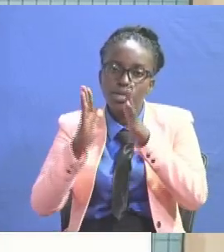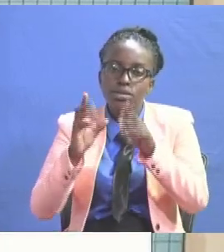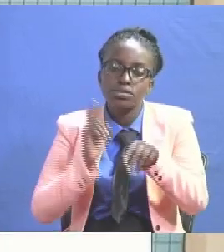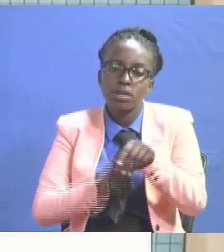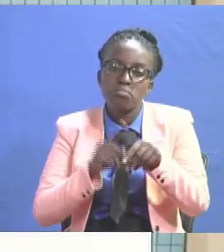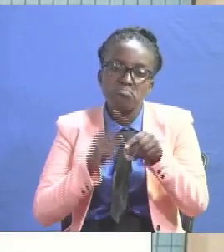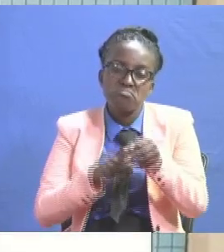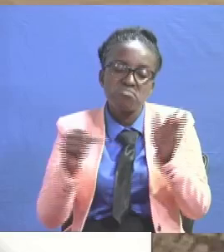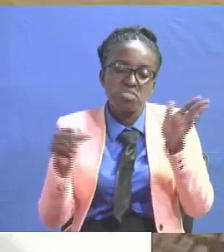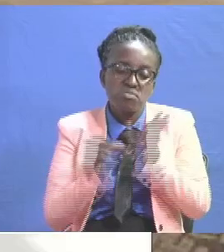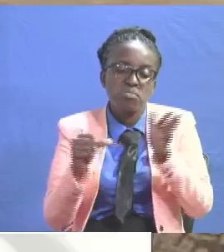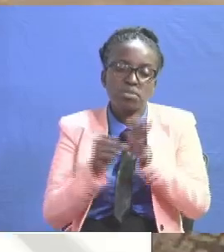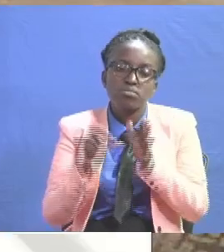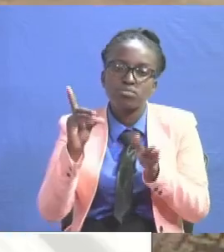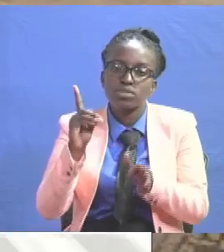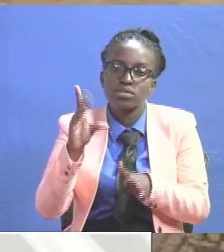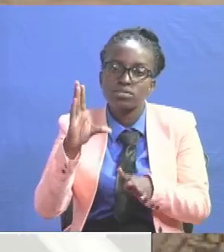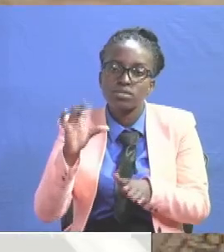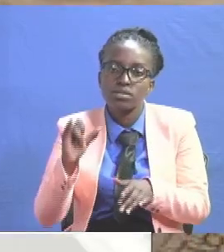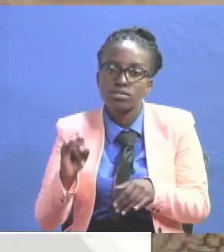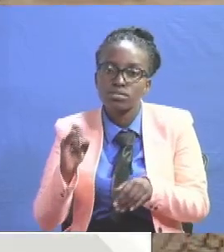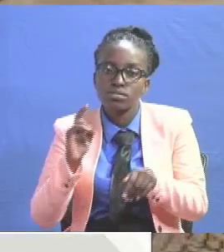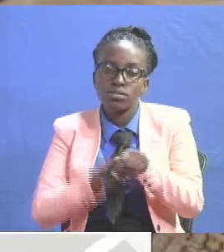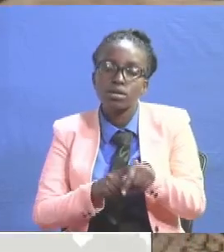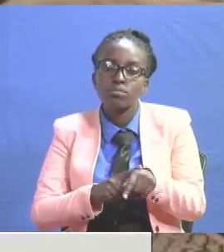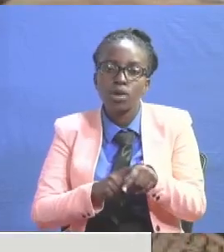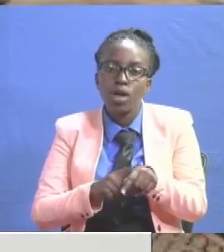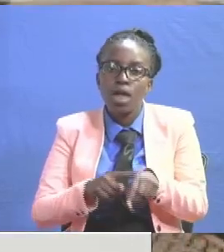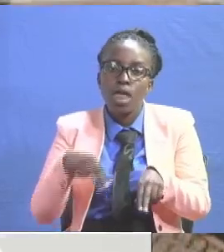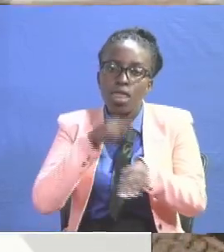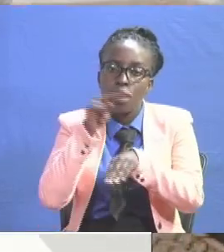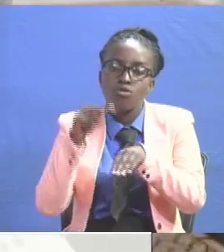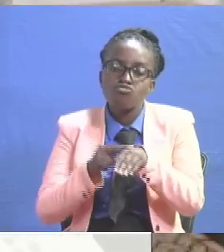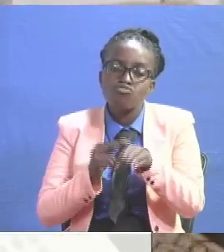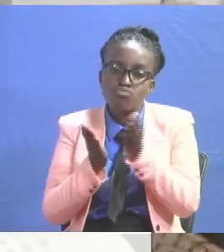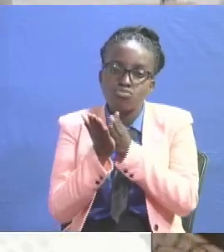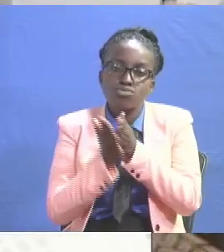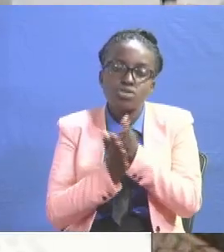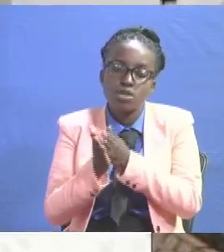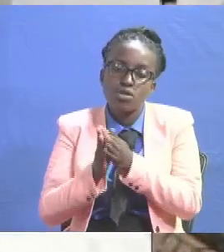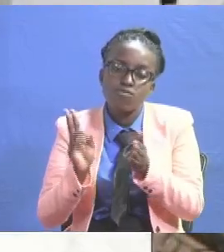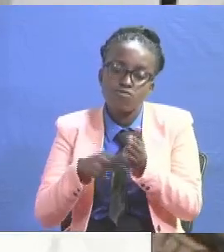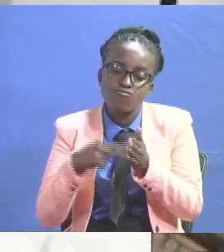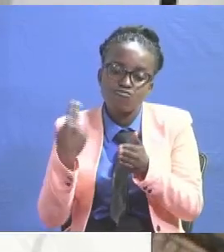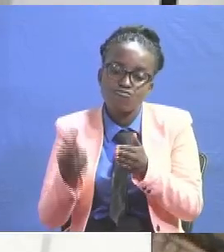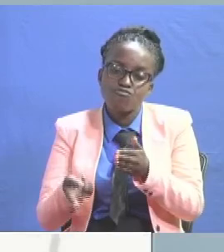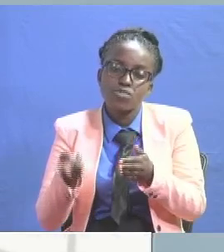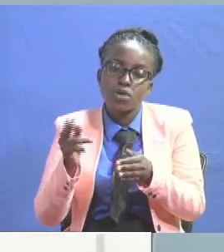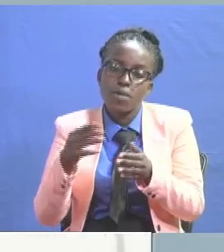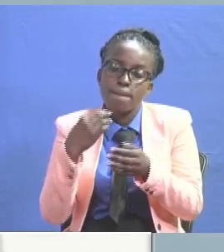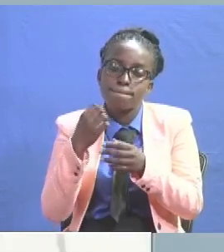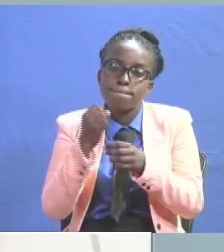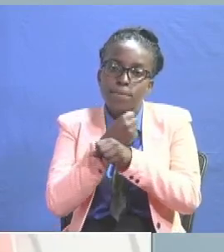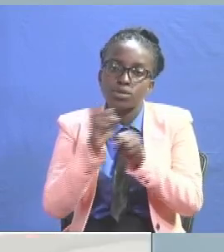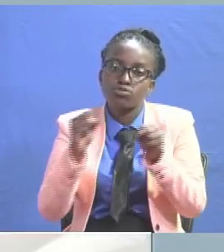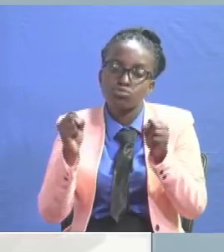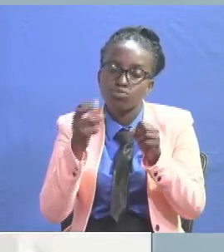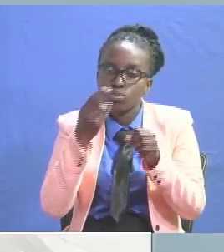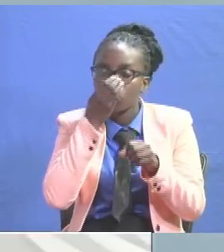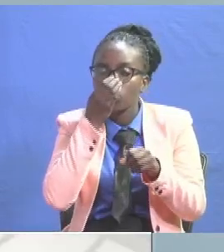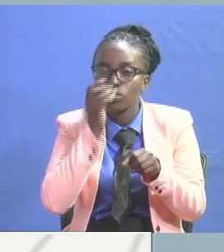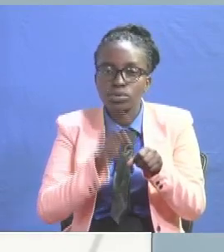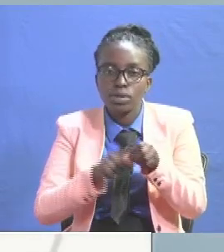the National Intelligence Service, accusing them of failing President William Ruto during the Gen Z-led protests.